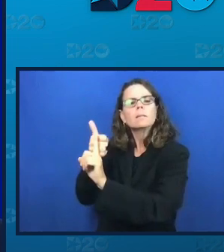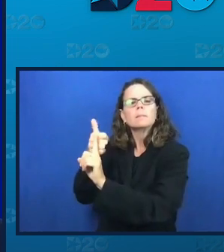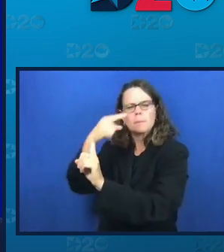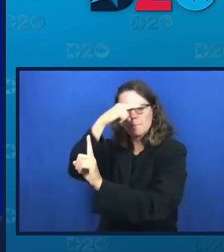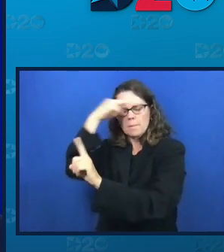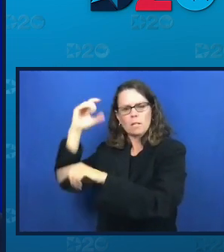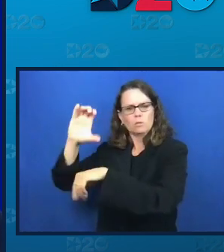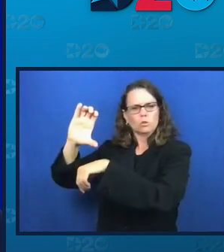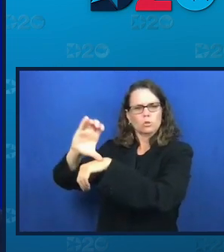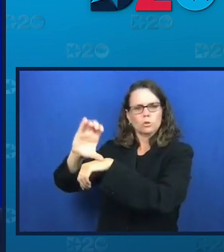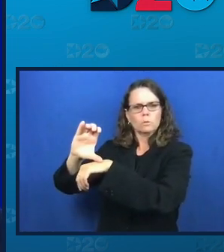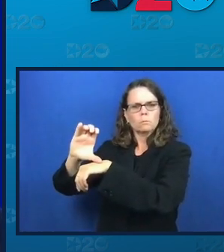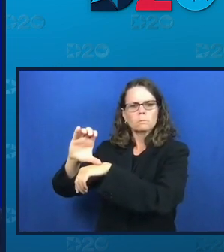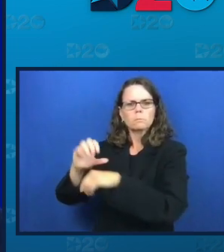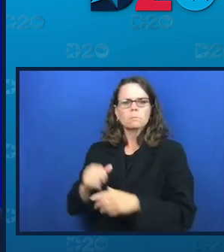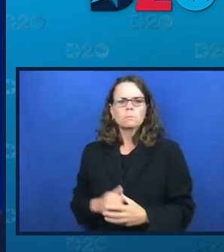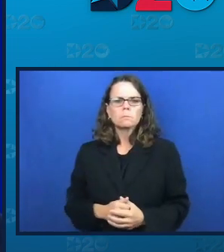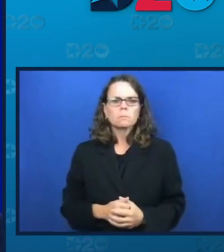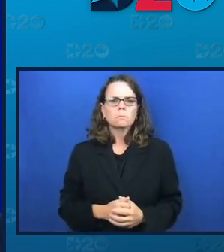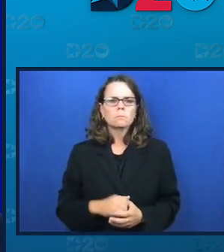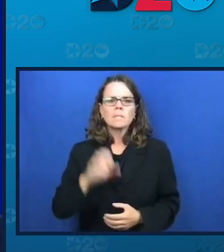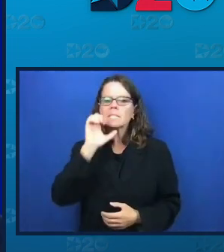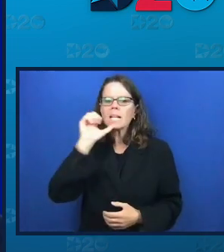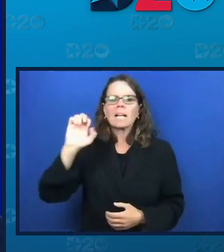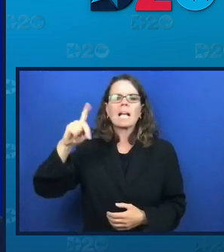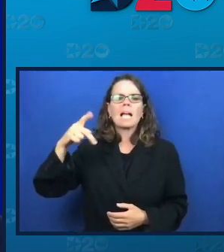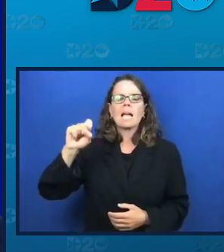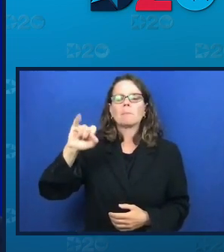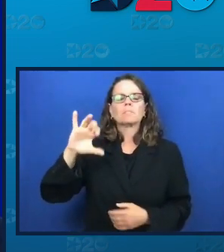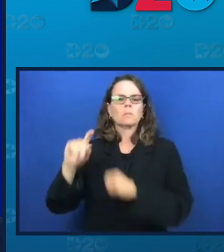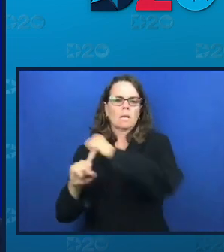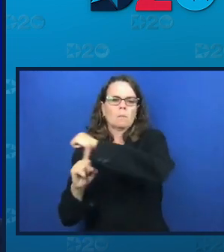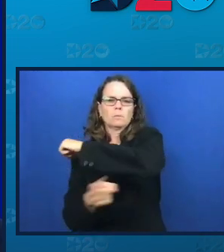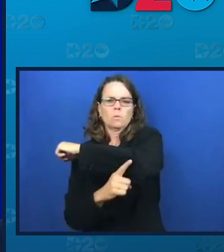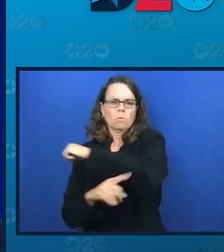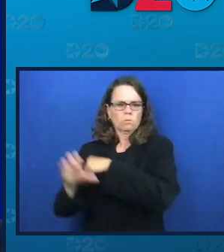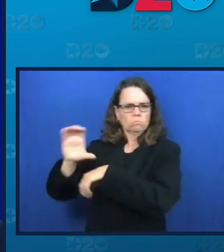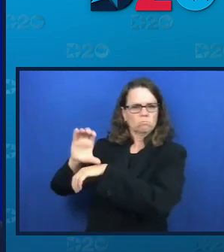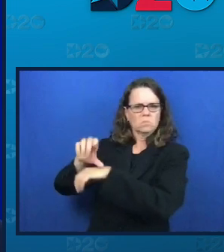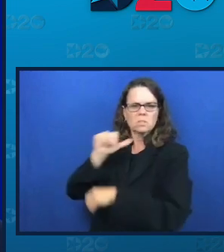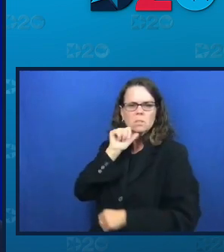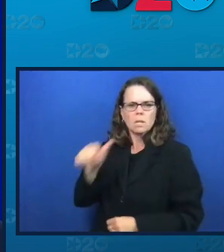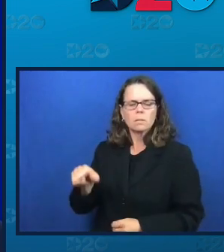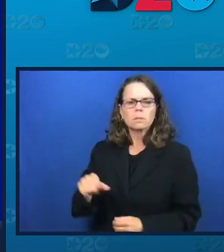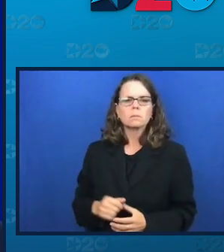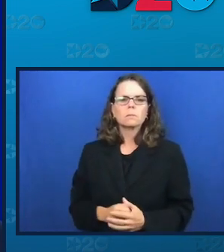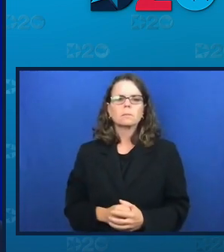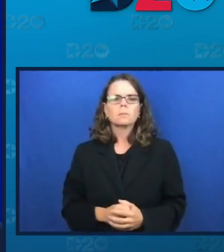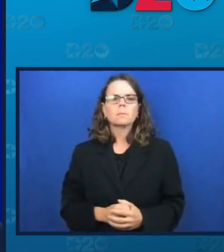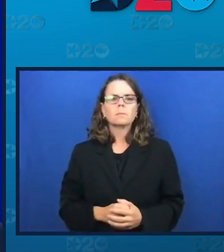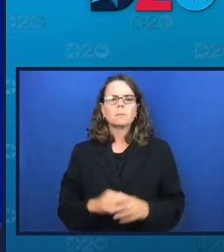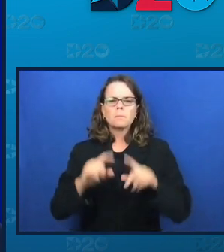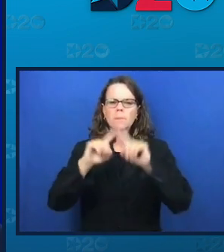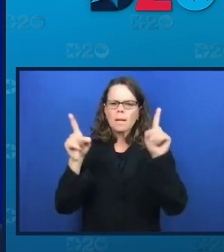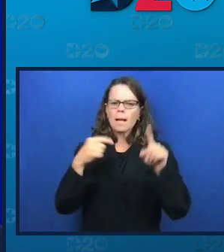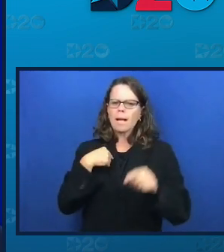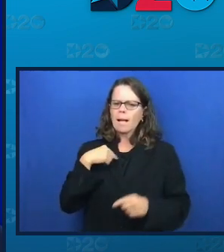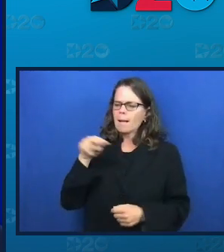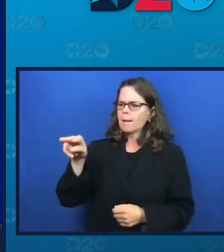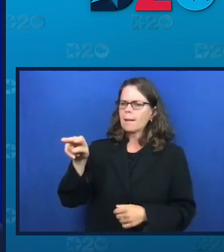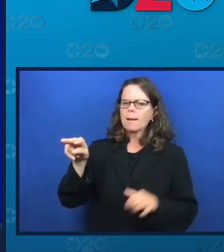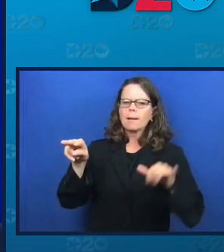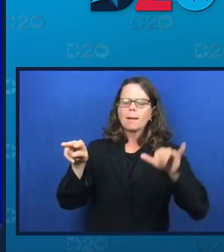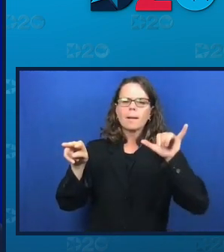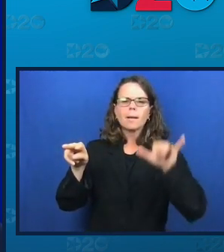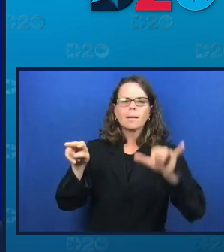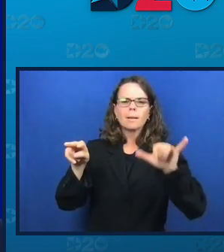church. I found that there's that famous phrase from Kierkegaard, faith sees best in the